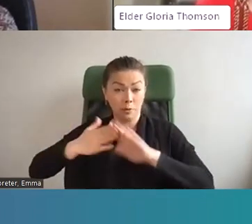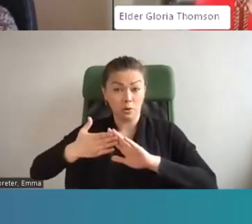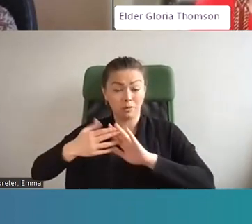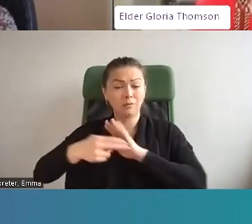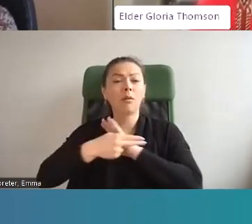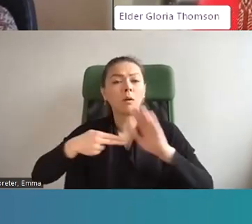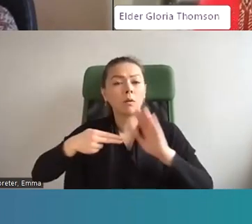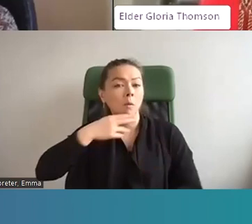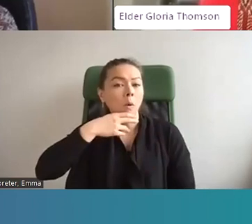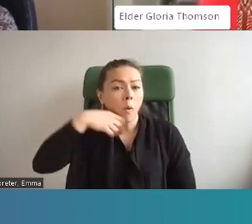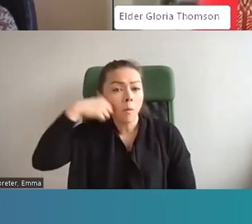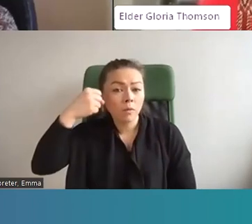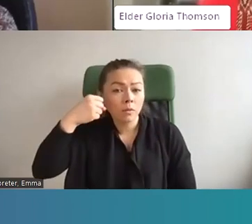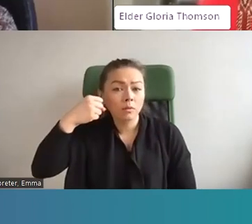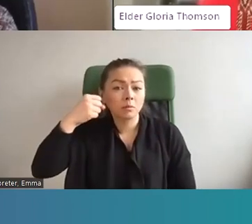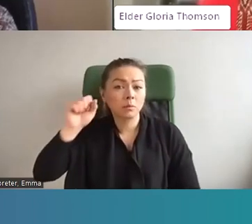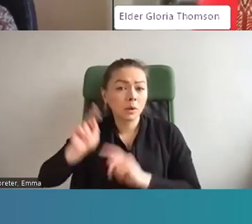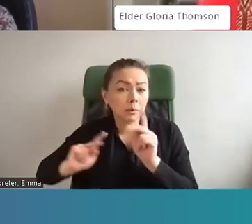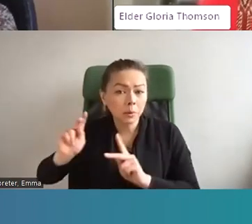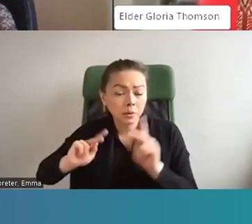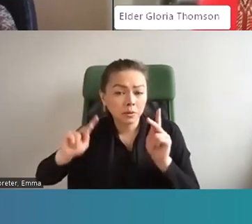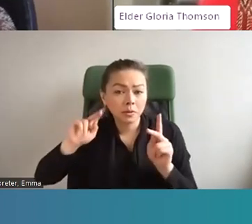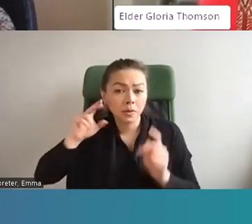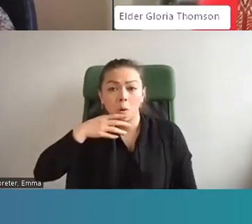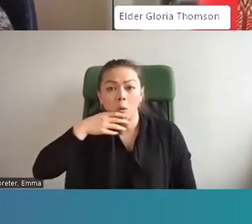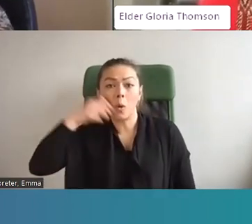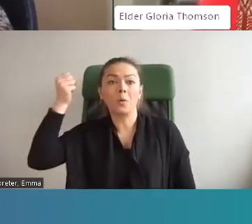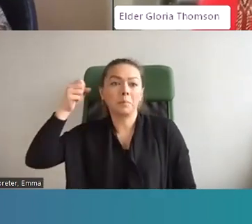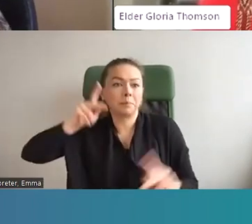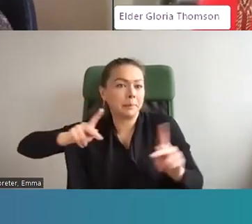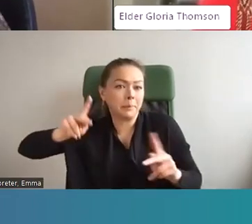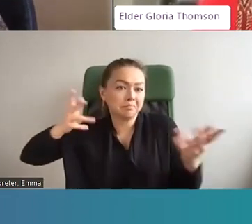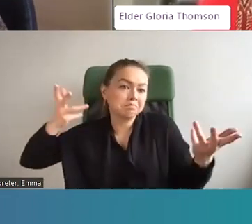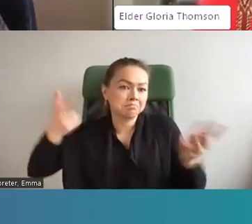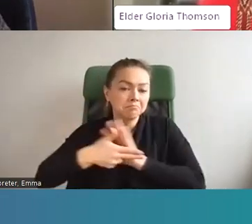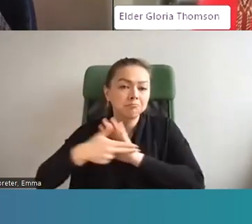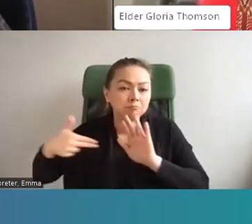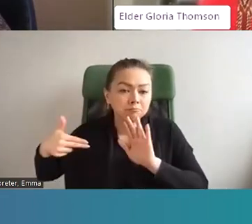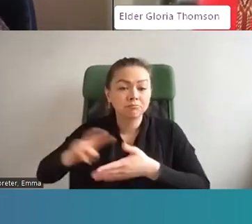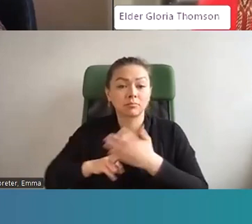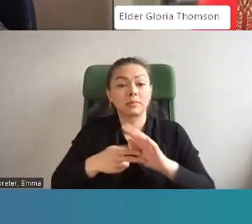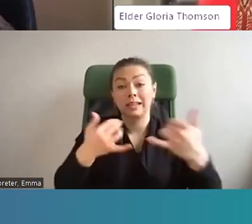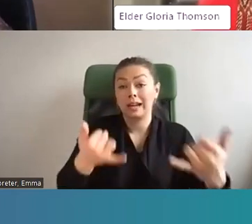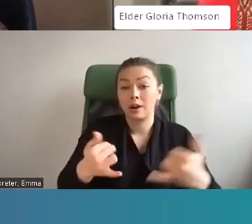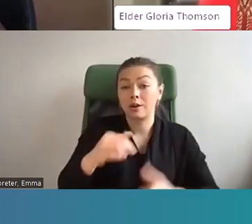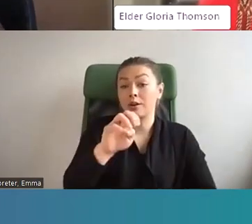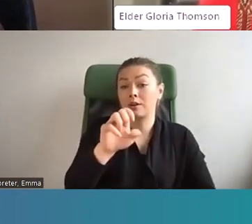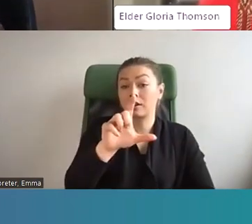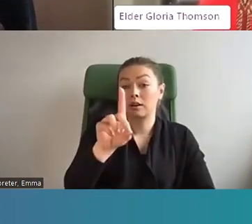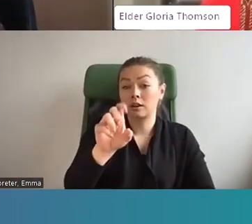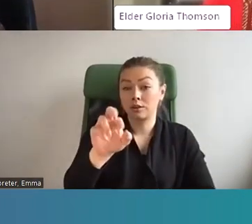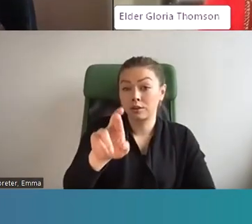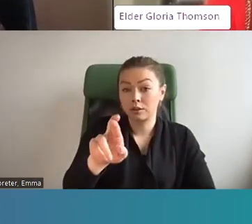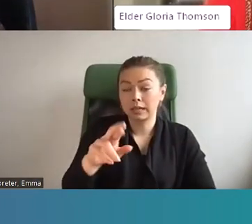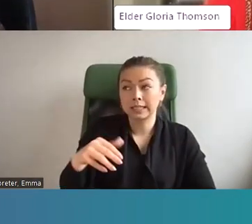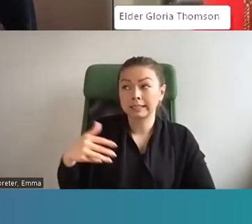the old people. That's how I learned. And so elder is a new word for me. Even though I've been